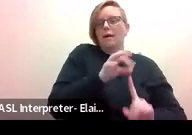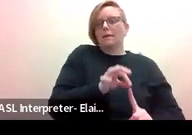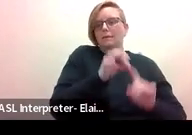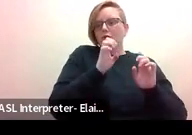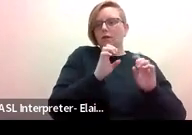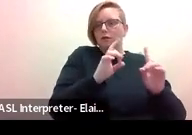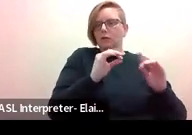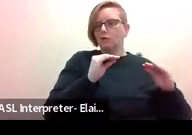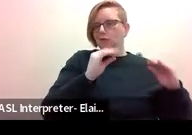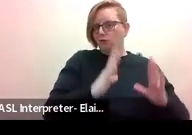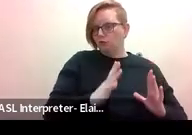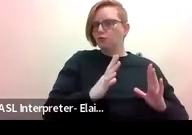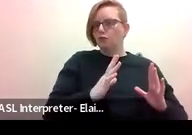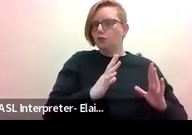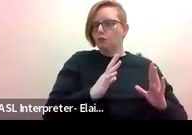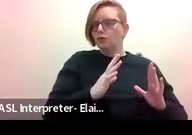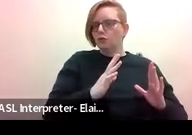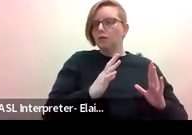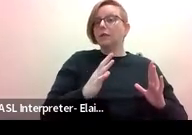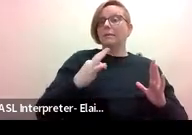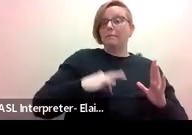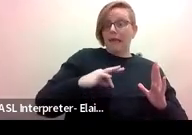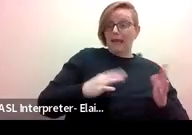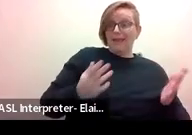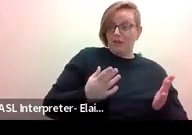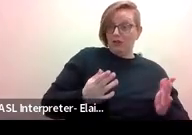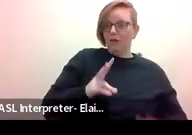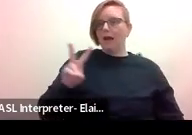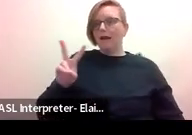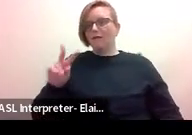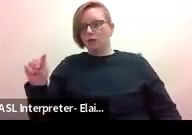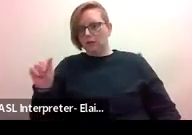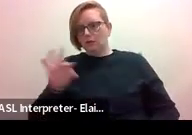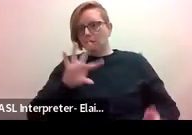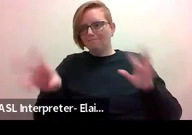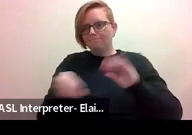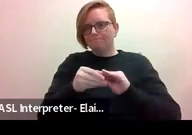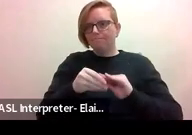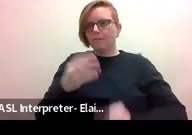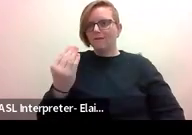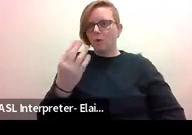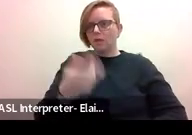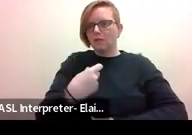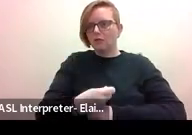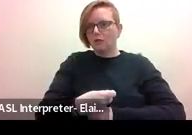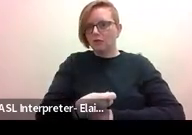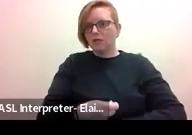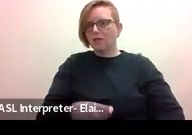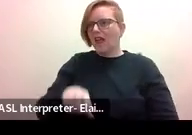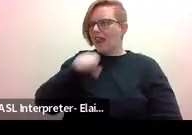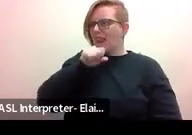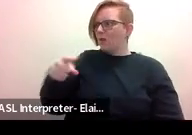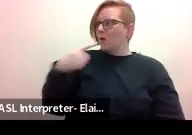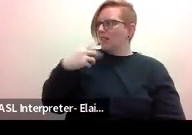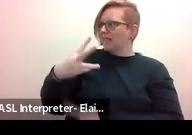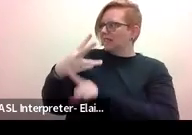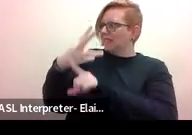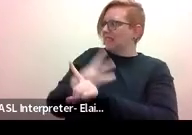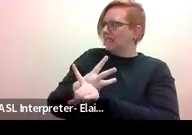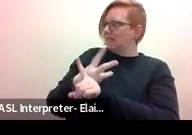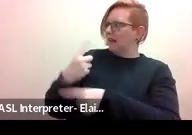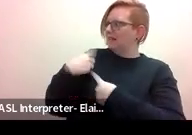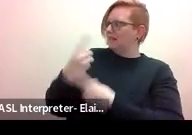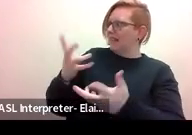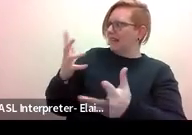teacher in Maine and Virginia for 14 years. I love how you said you've been here for 6 months instead of introducing yourself